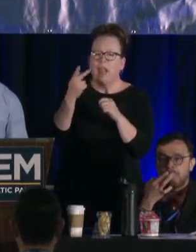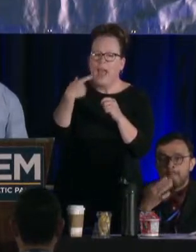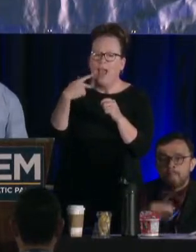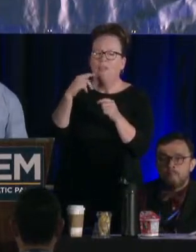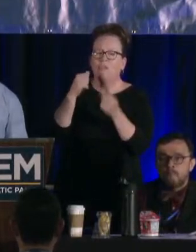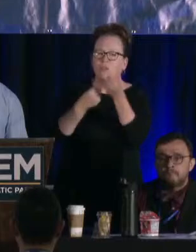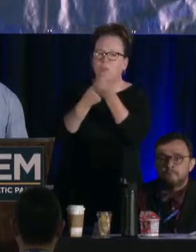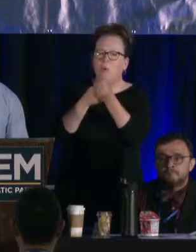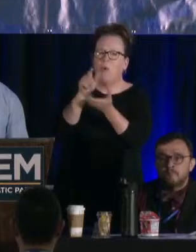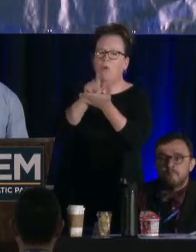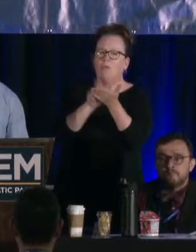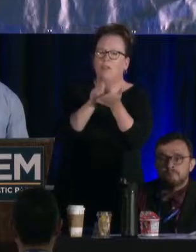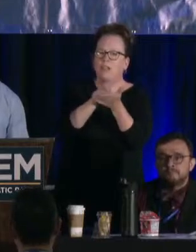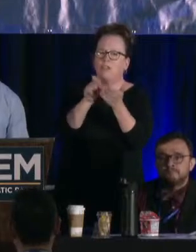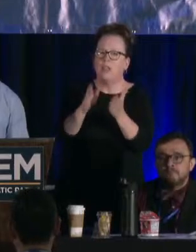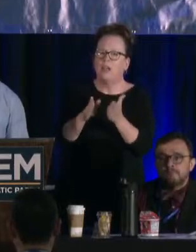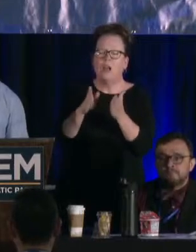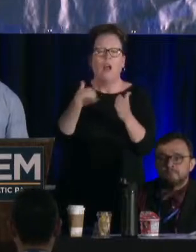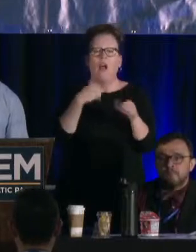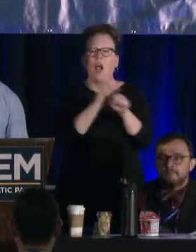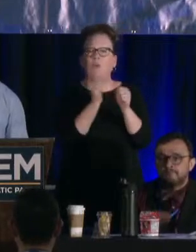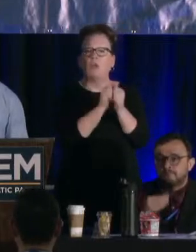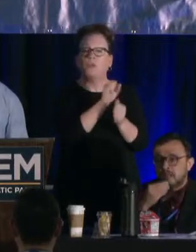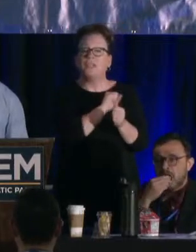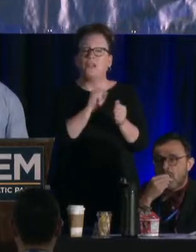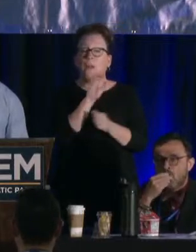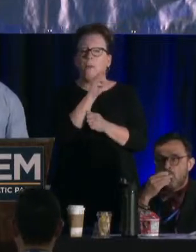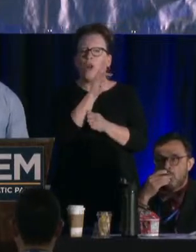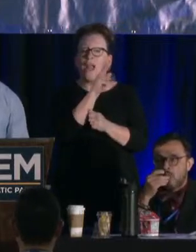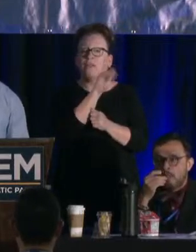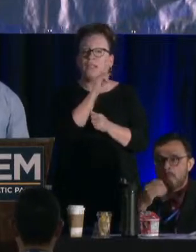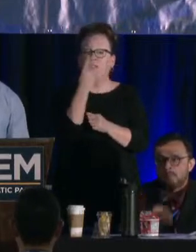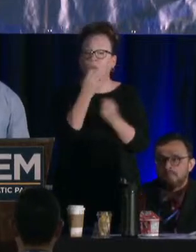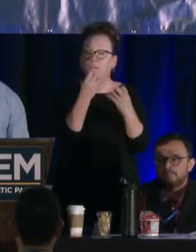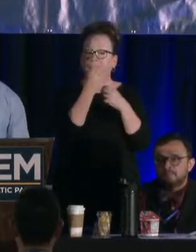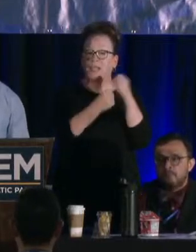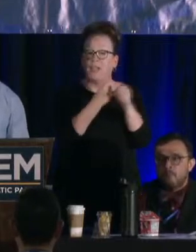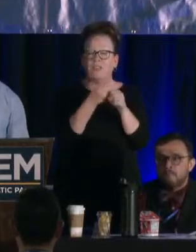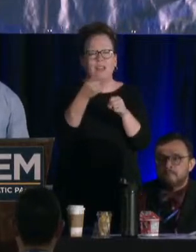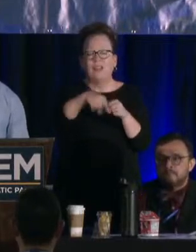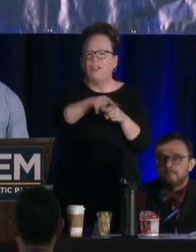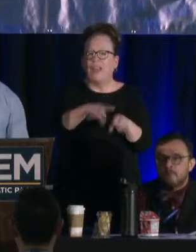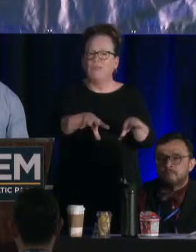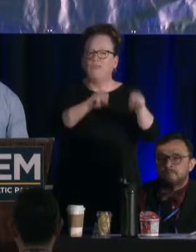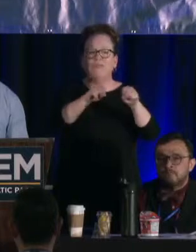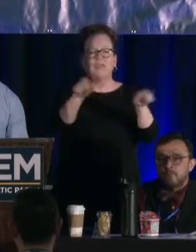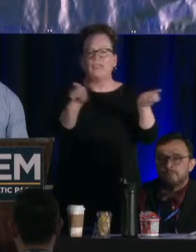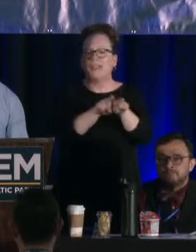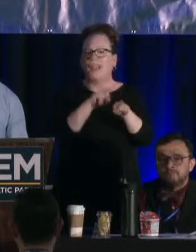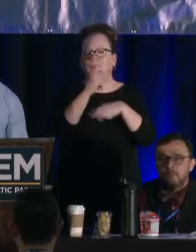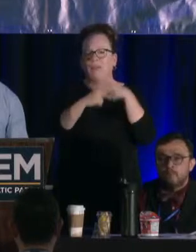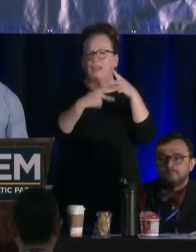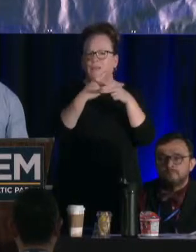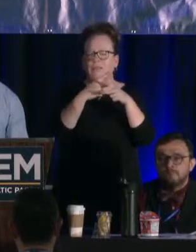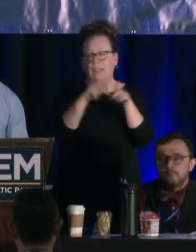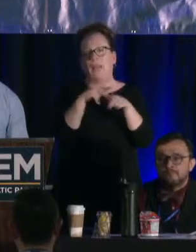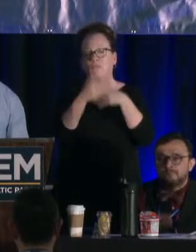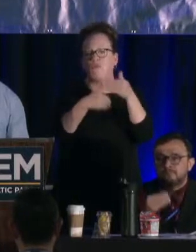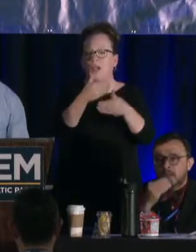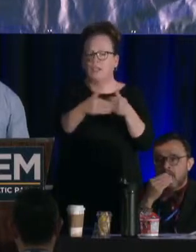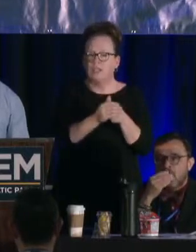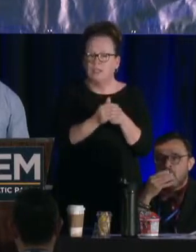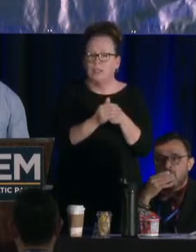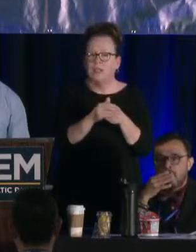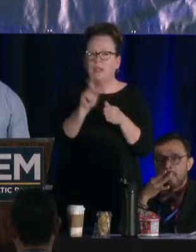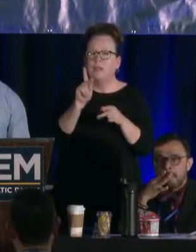worked for Senator Wojciechowski for years. He tried to introduce this bill and went through that same exact process. The banks don't want kids to get educated about this